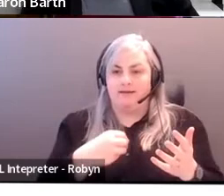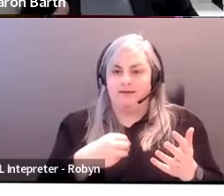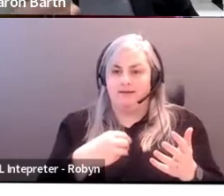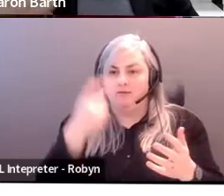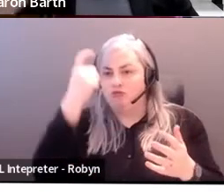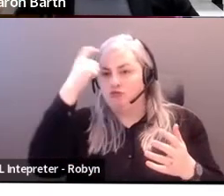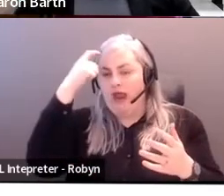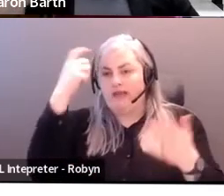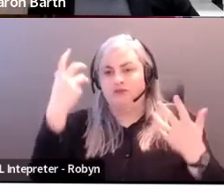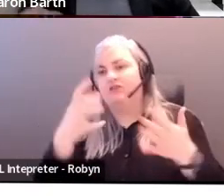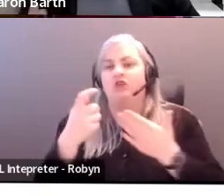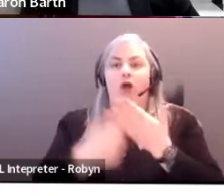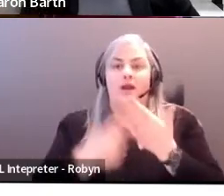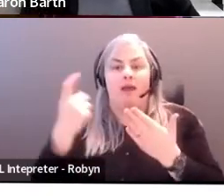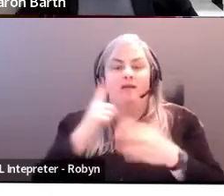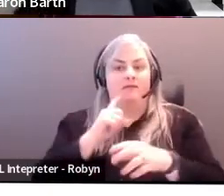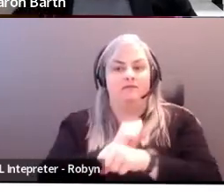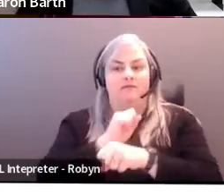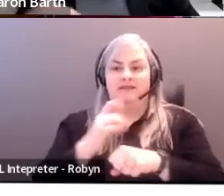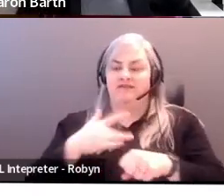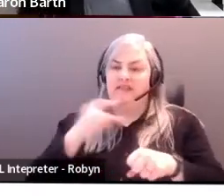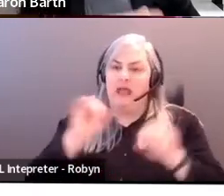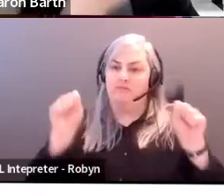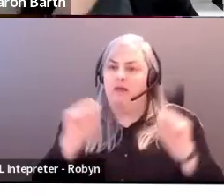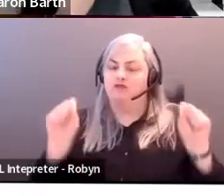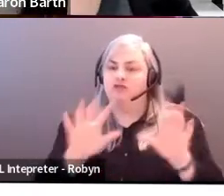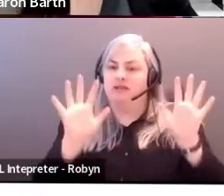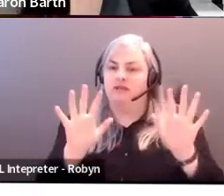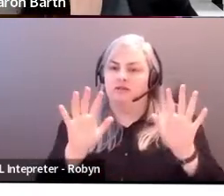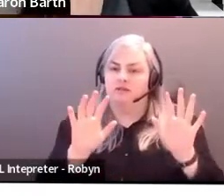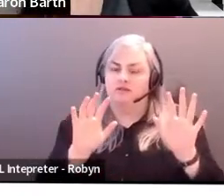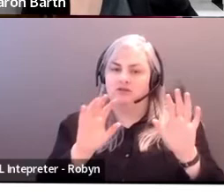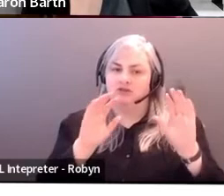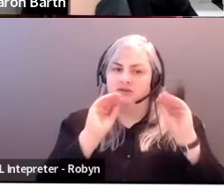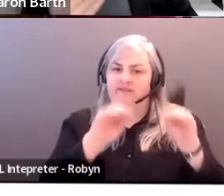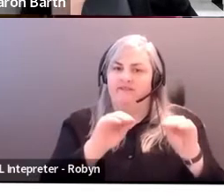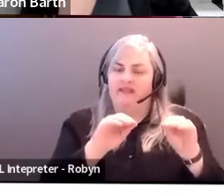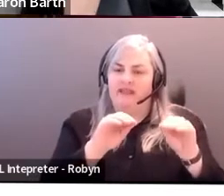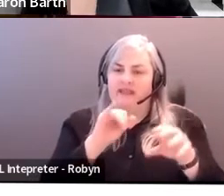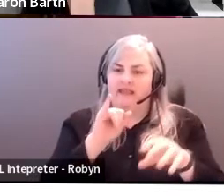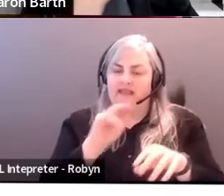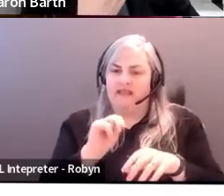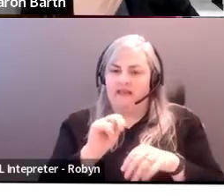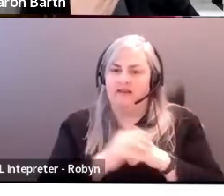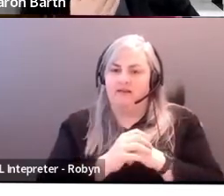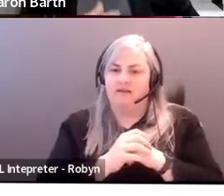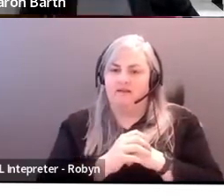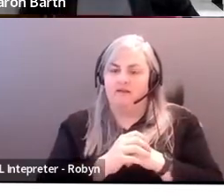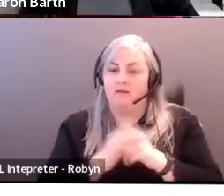brain just literally feels like magic, fills it in. And here's the important